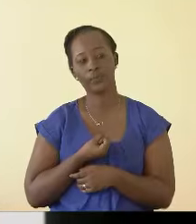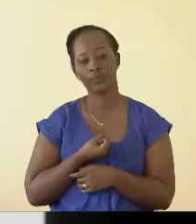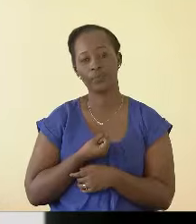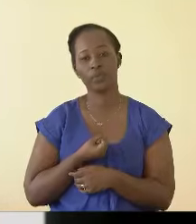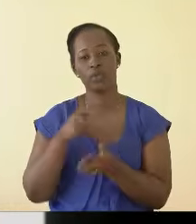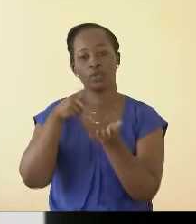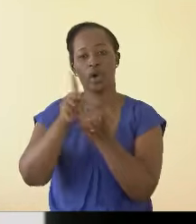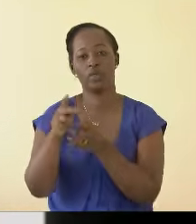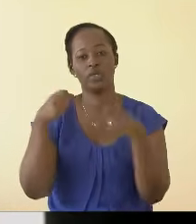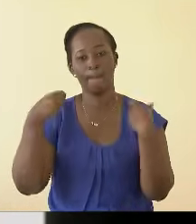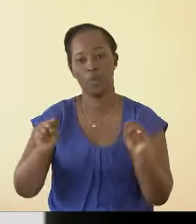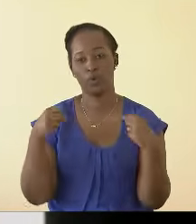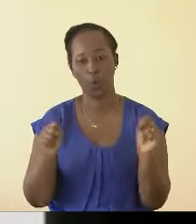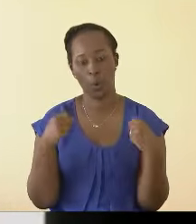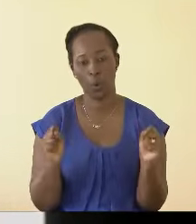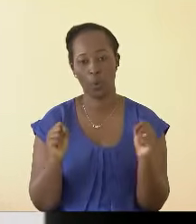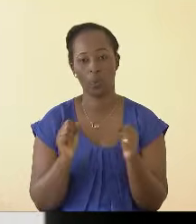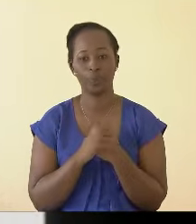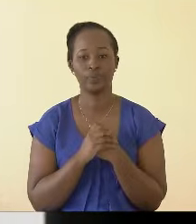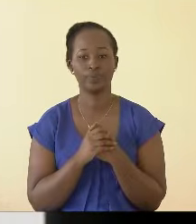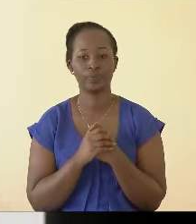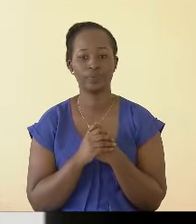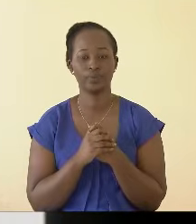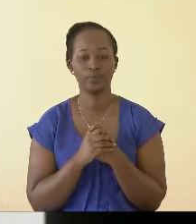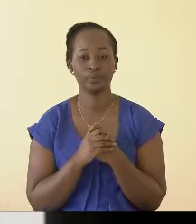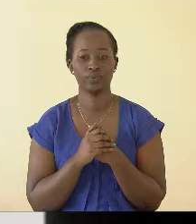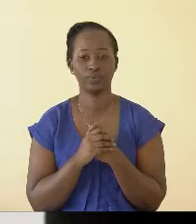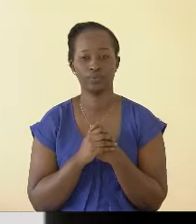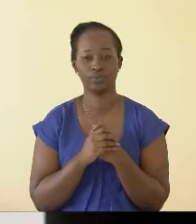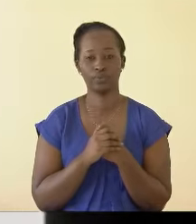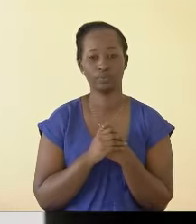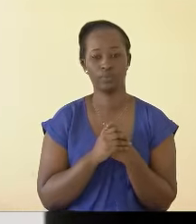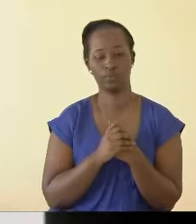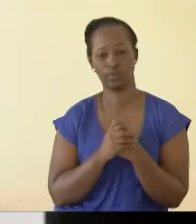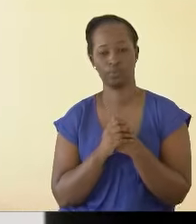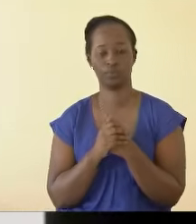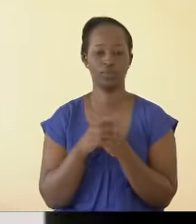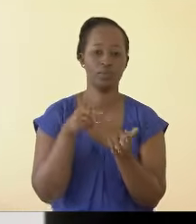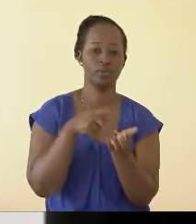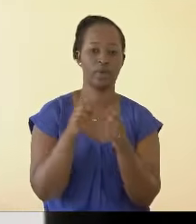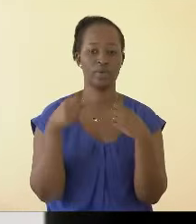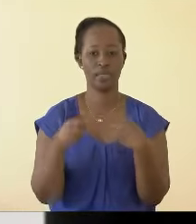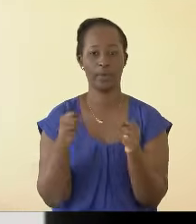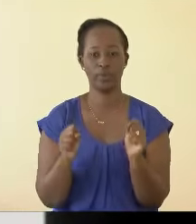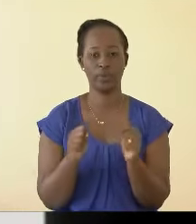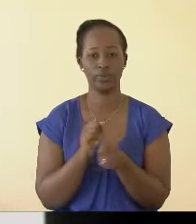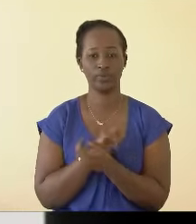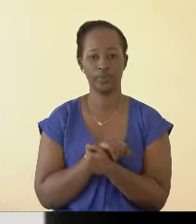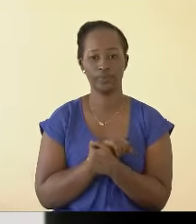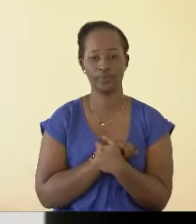bought a motor vehicle, purchase of a motor vehicle, purchase of a motor vehicle, purchase